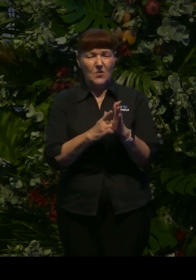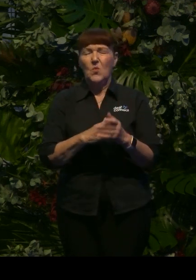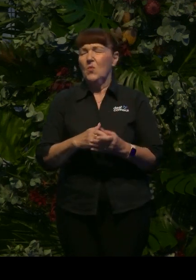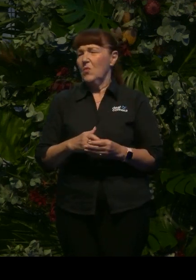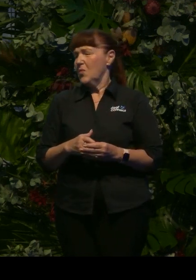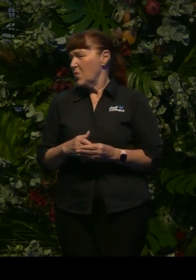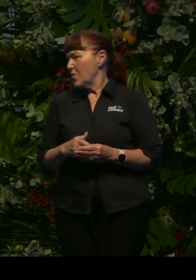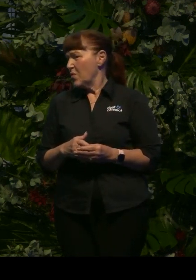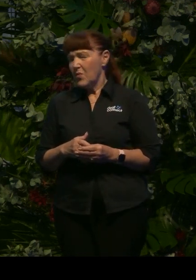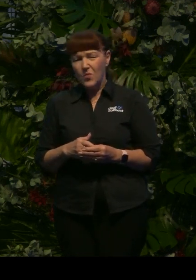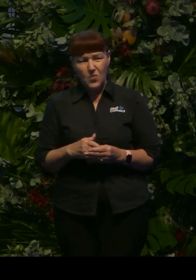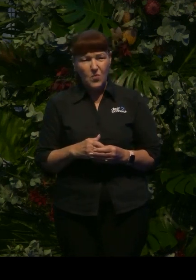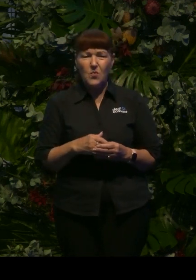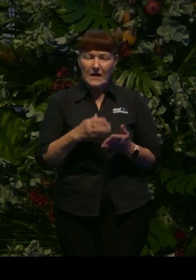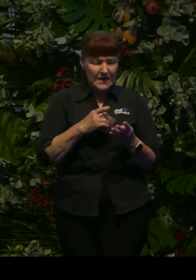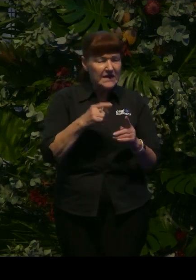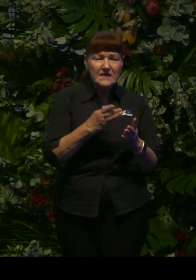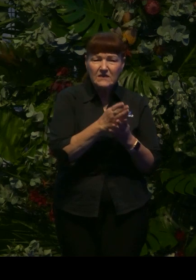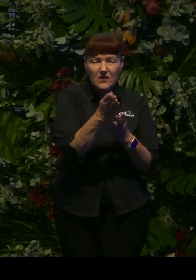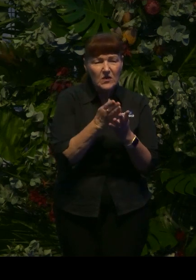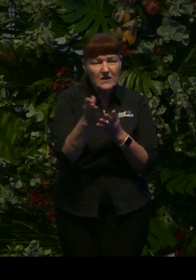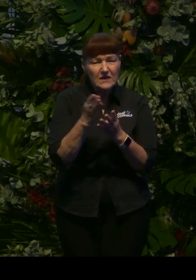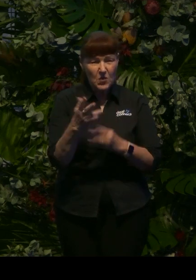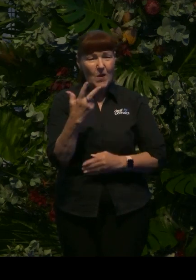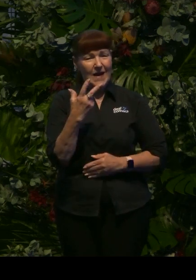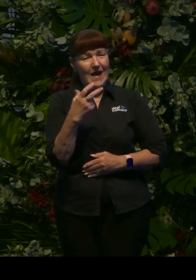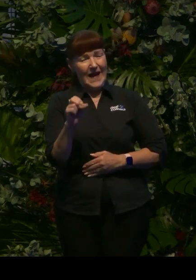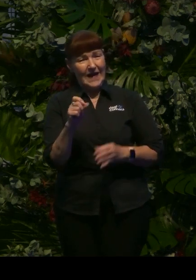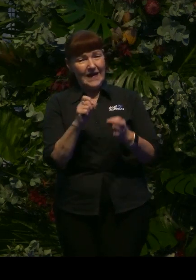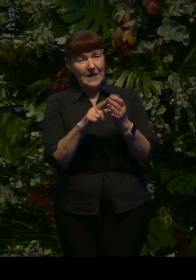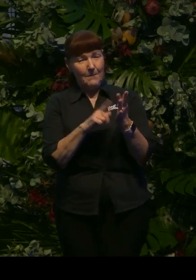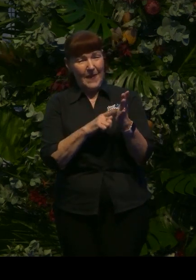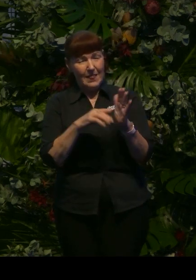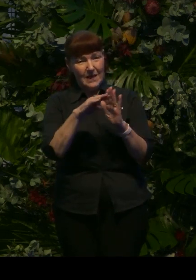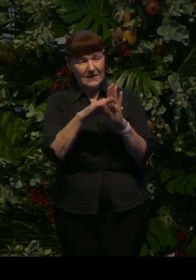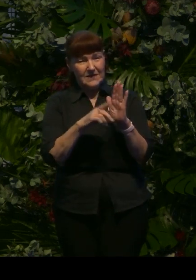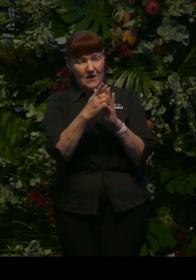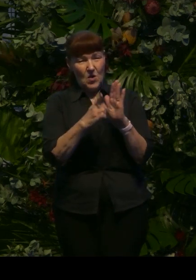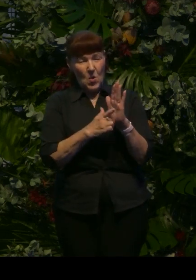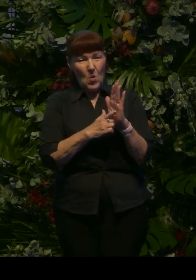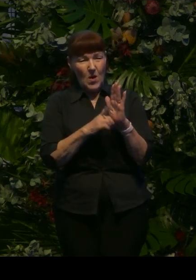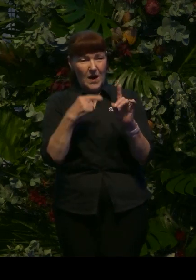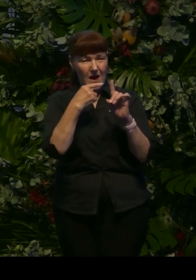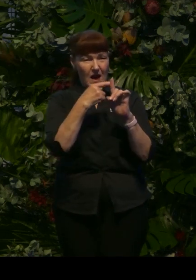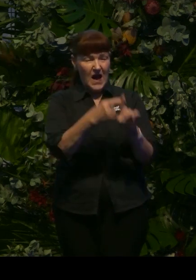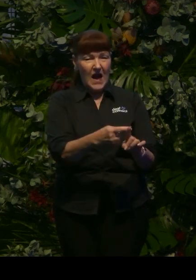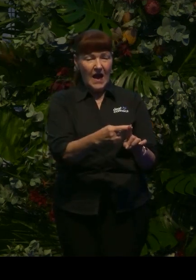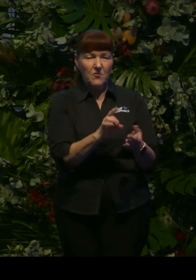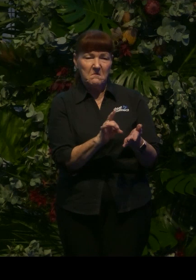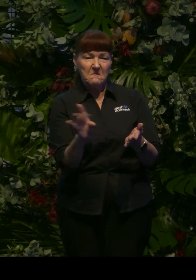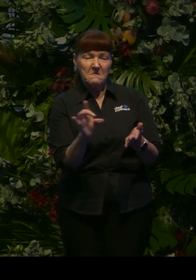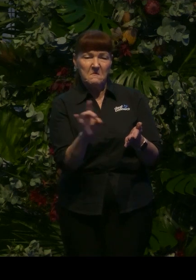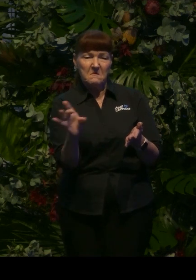Anti-transgender legislation took several forms, including 80 bills aimed to prevent transgender youth from playing school